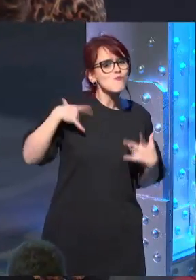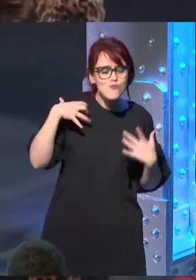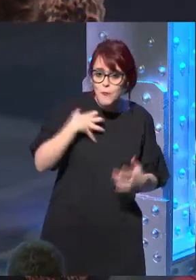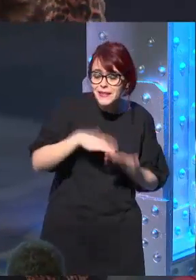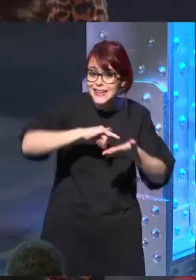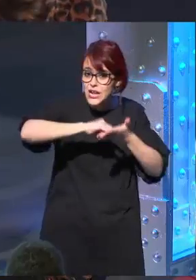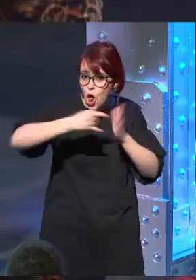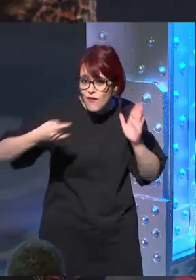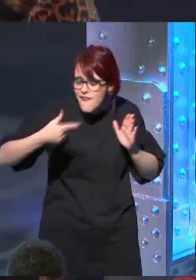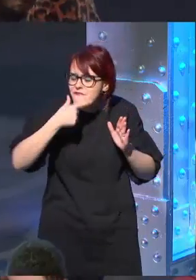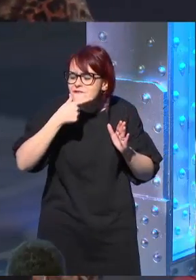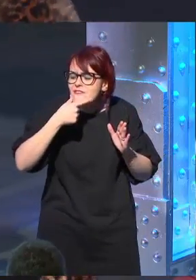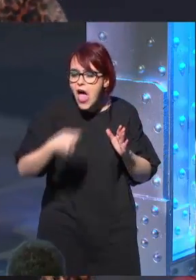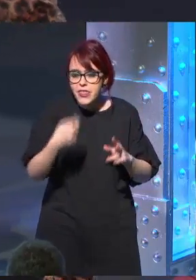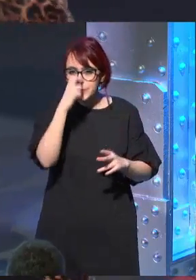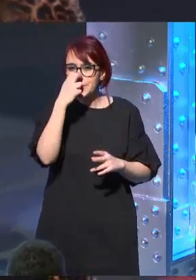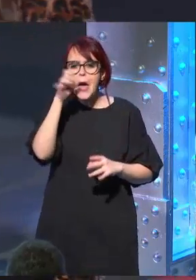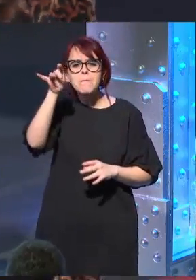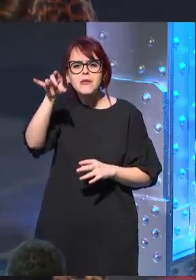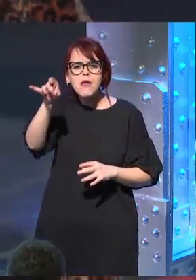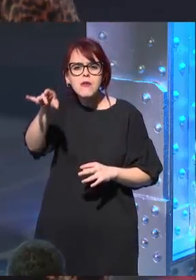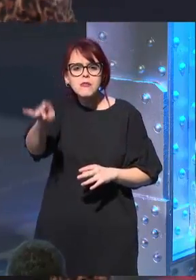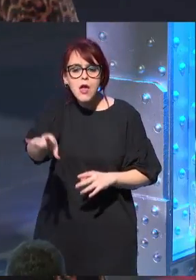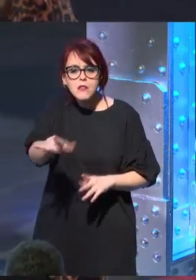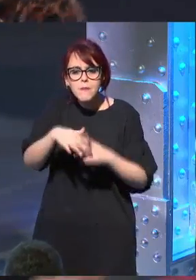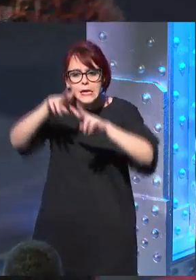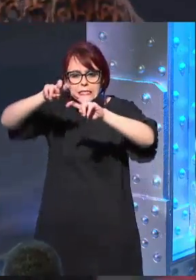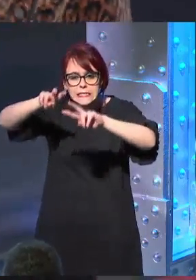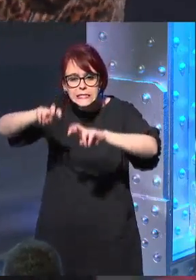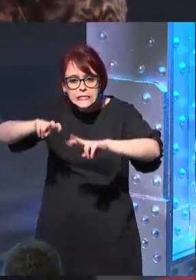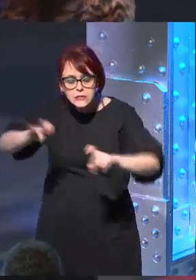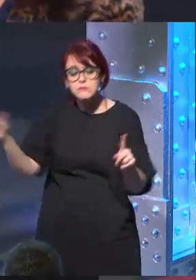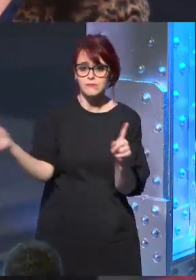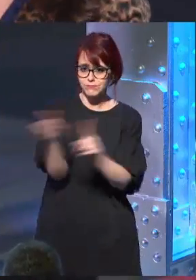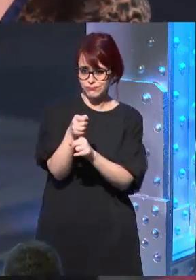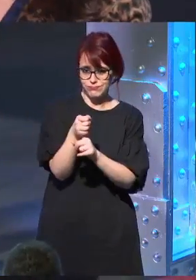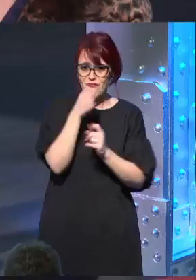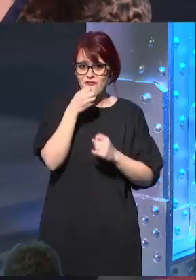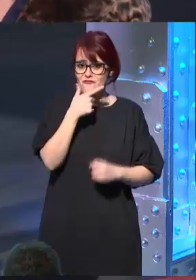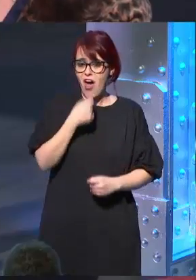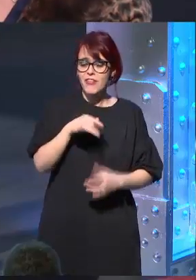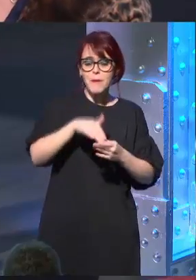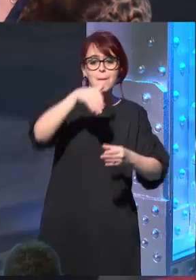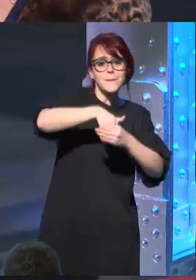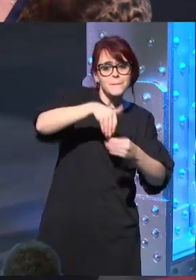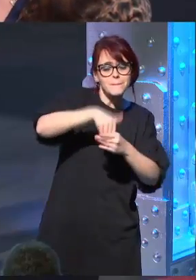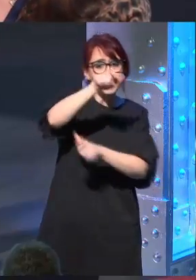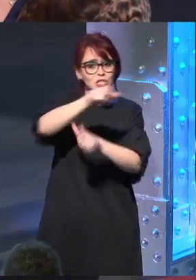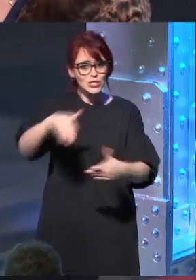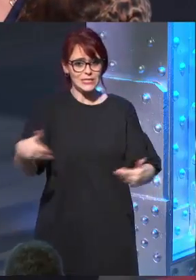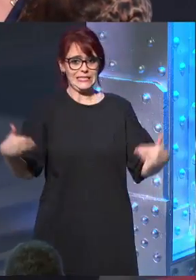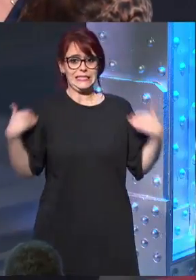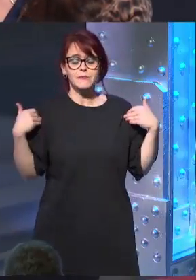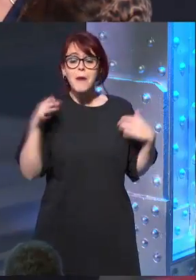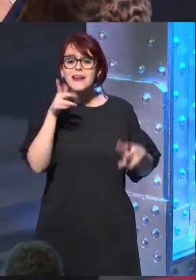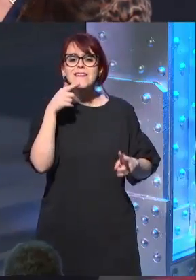we will track the person who first published it. And it's very easy to pull the thread and to find